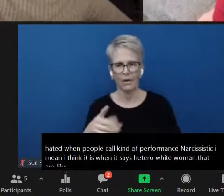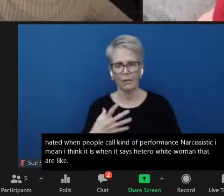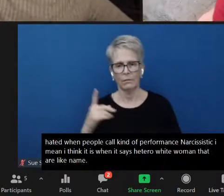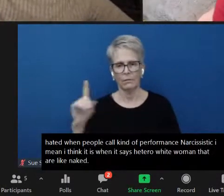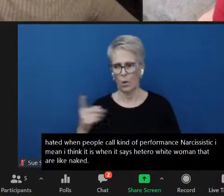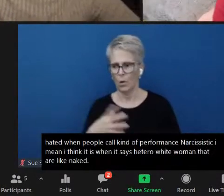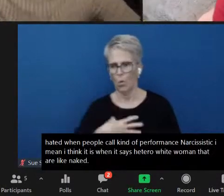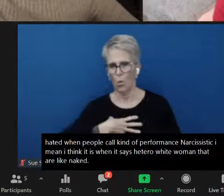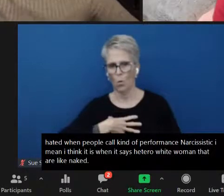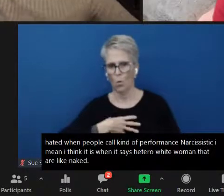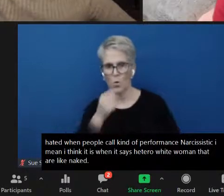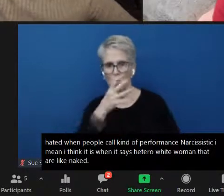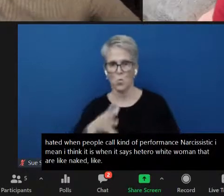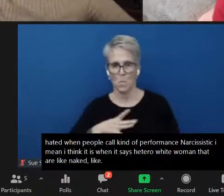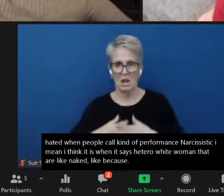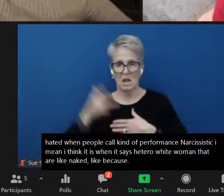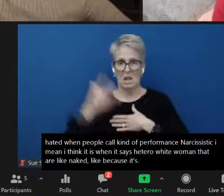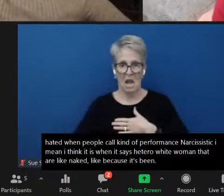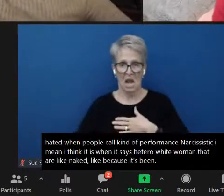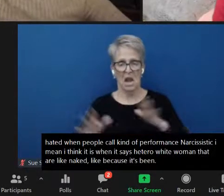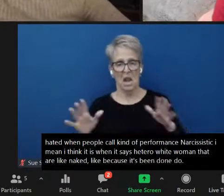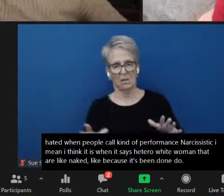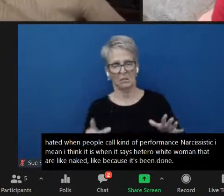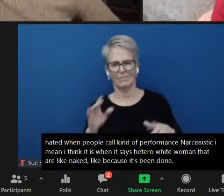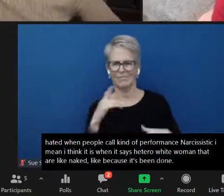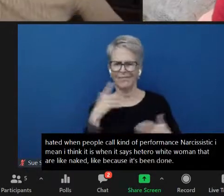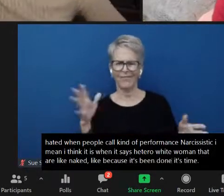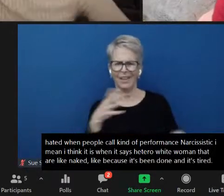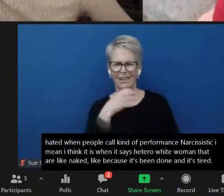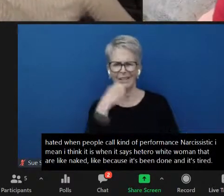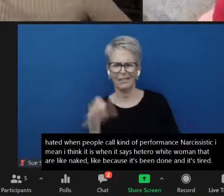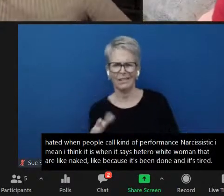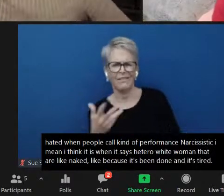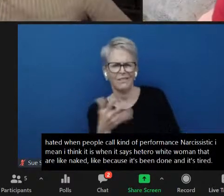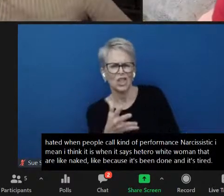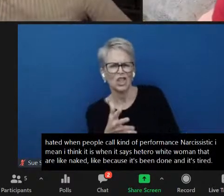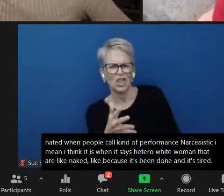like naked, like, cause it's been done and it's tired.